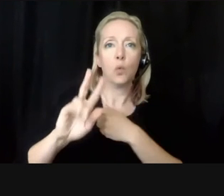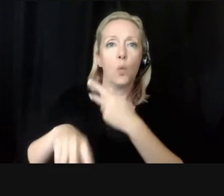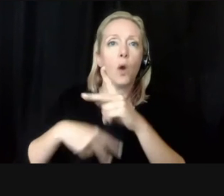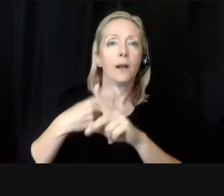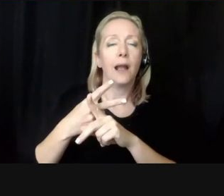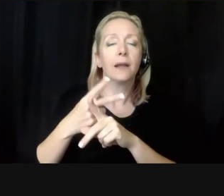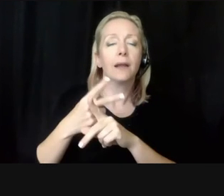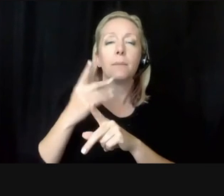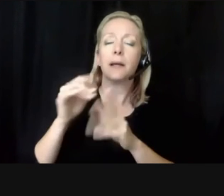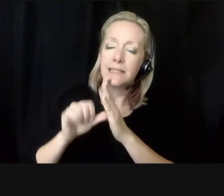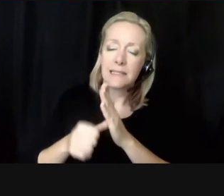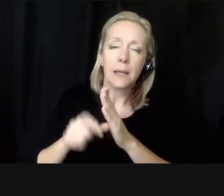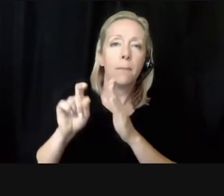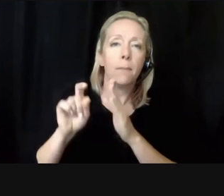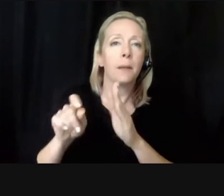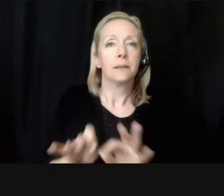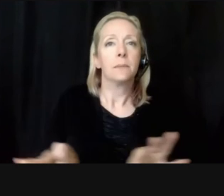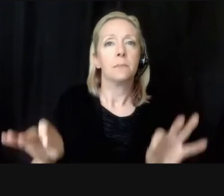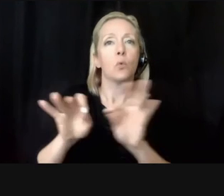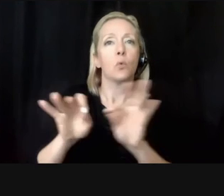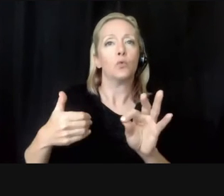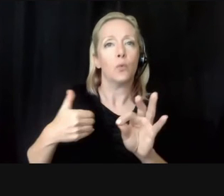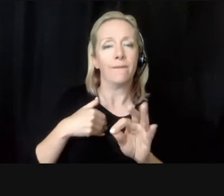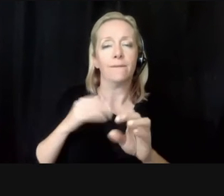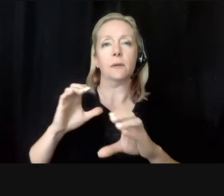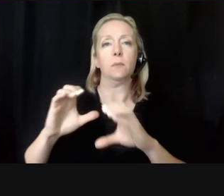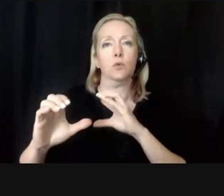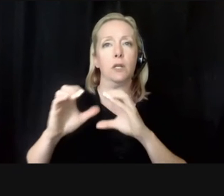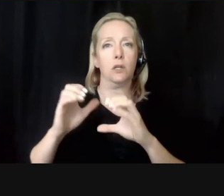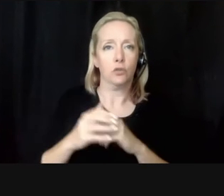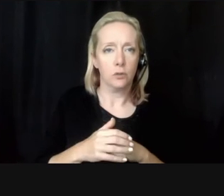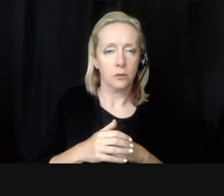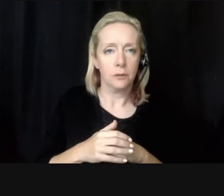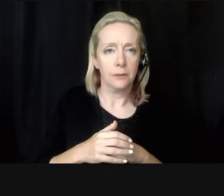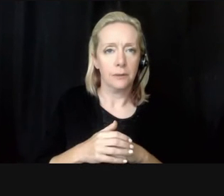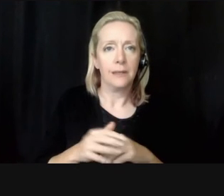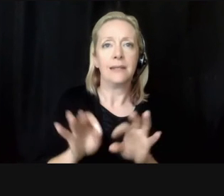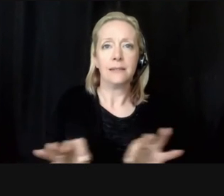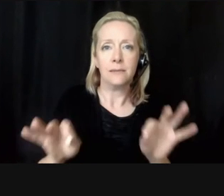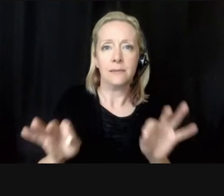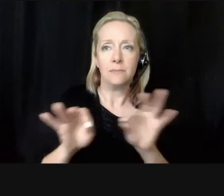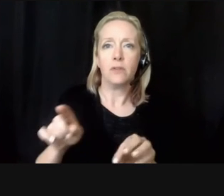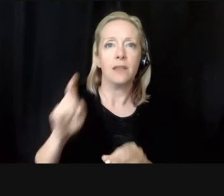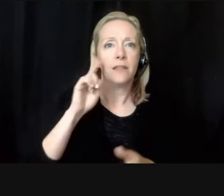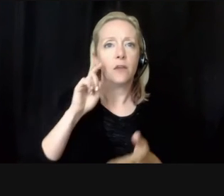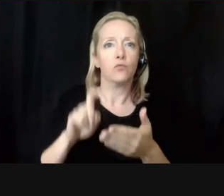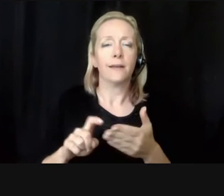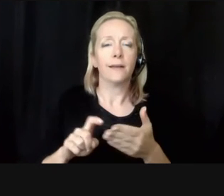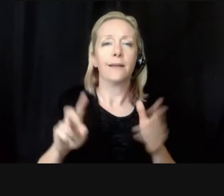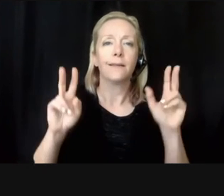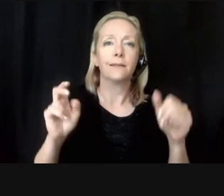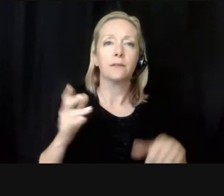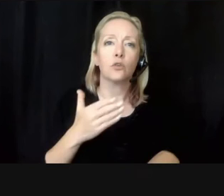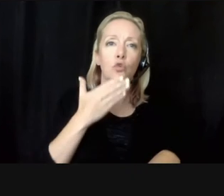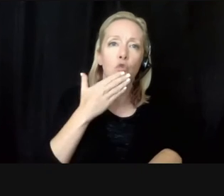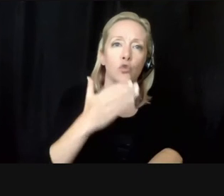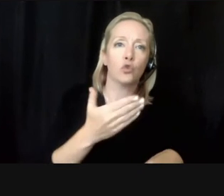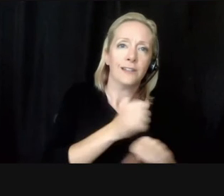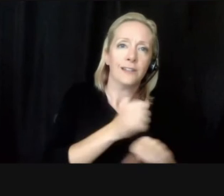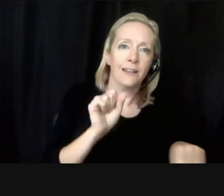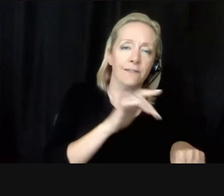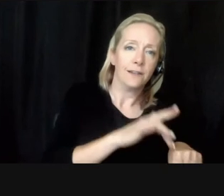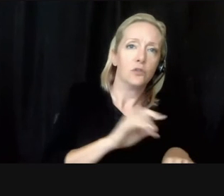method of communication and some method of knowing good touch versus bad touch, is